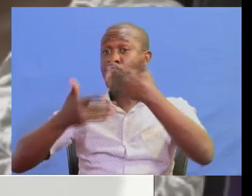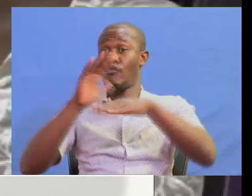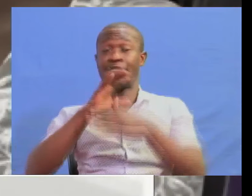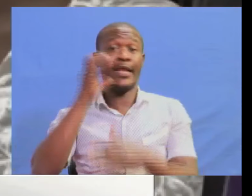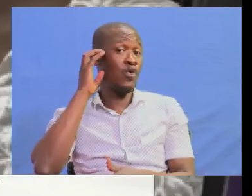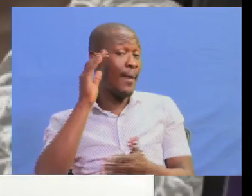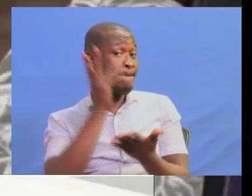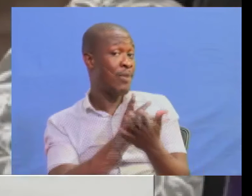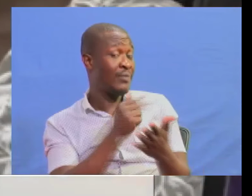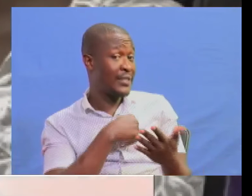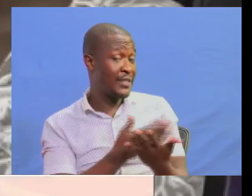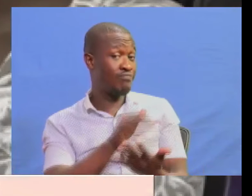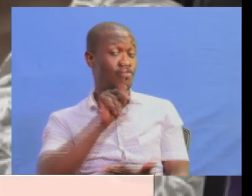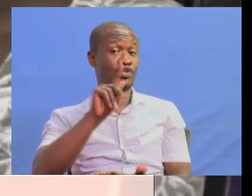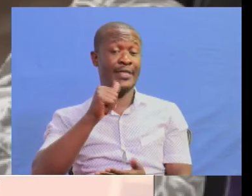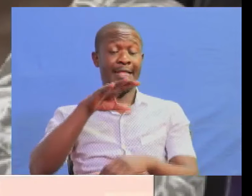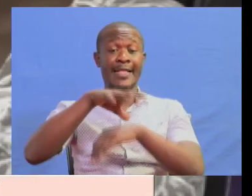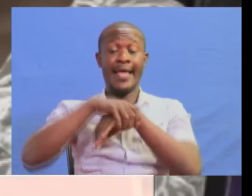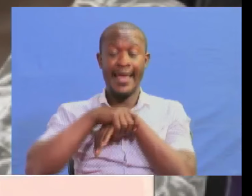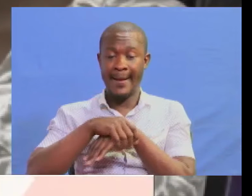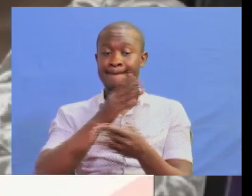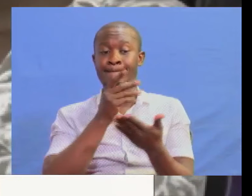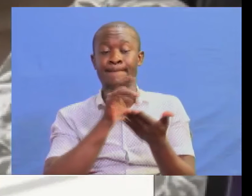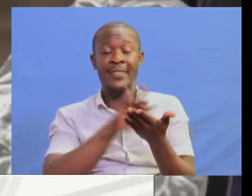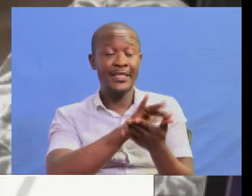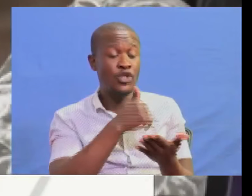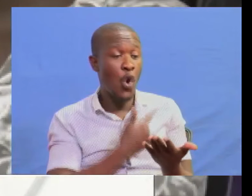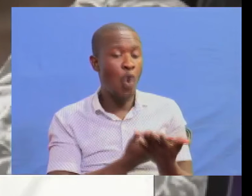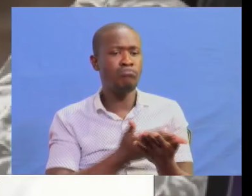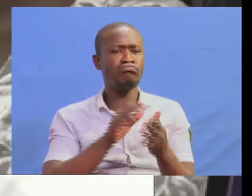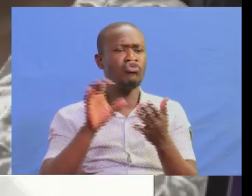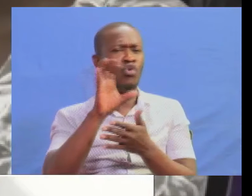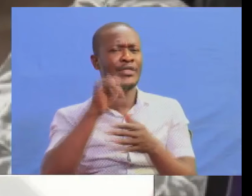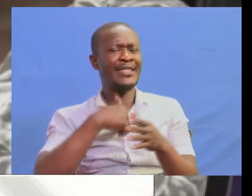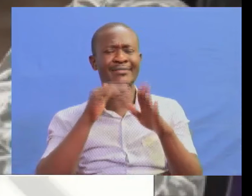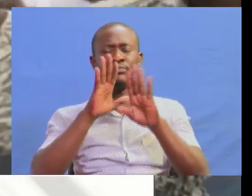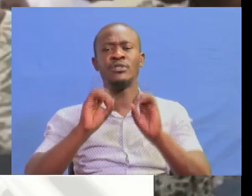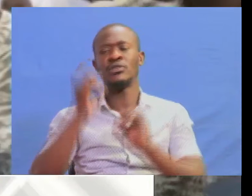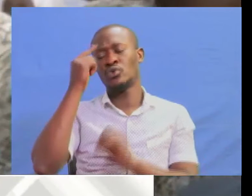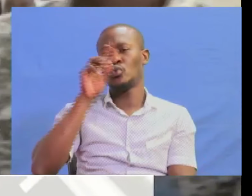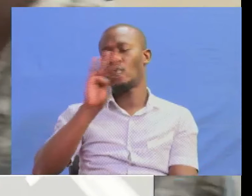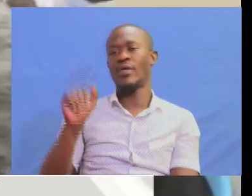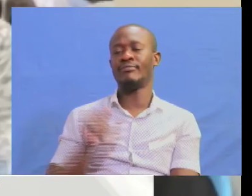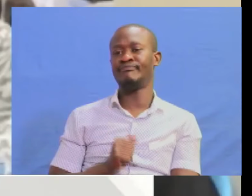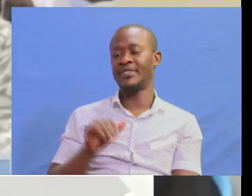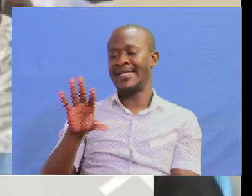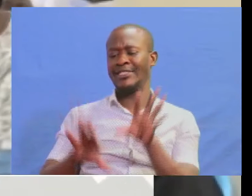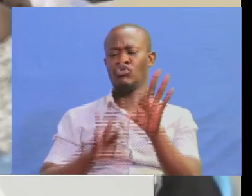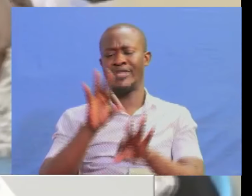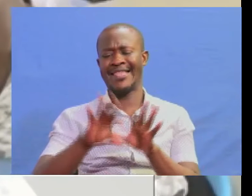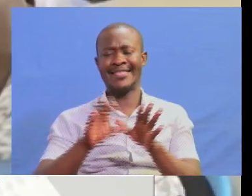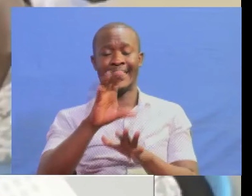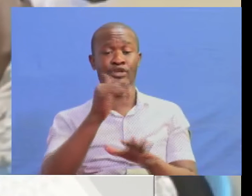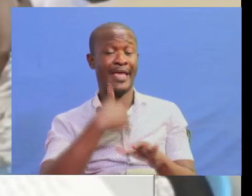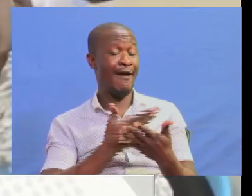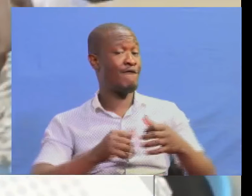Placement Service (KUSIPS) as they get placed for courses that are not relevant to available opportunities. Choosing these courses inakuwa